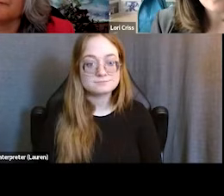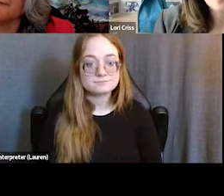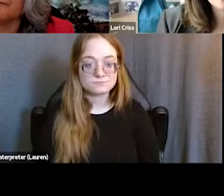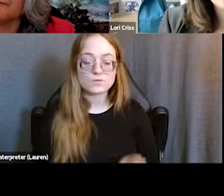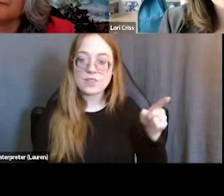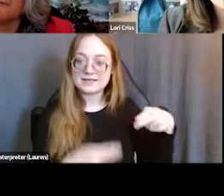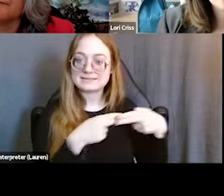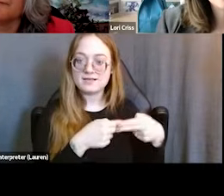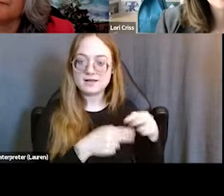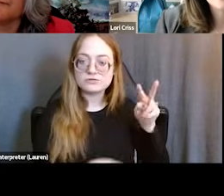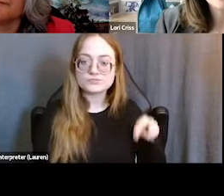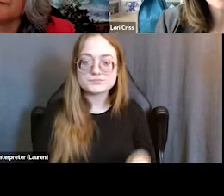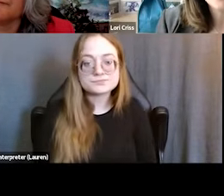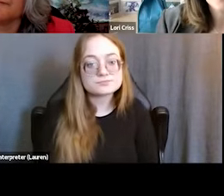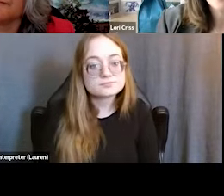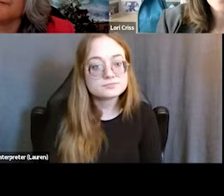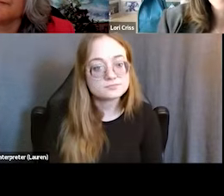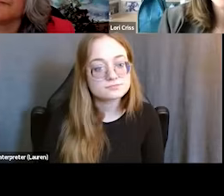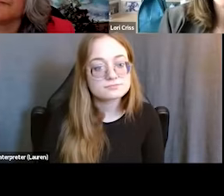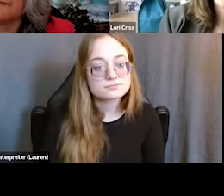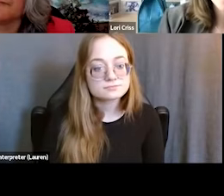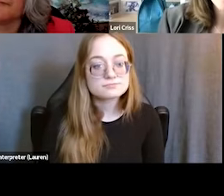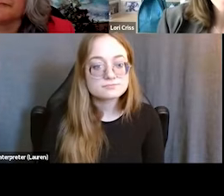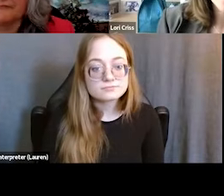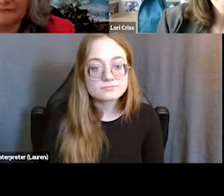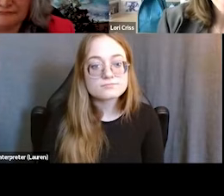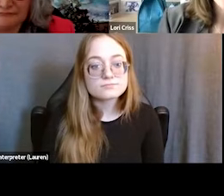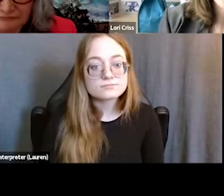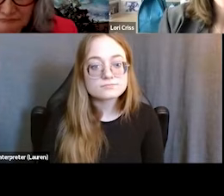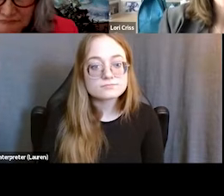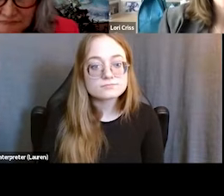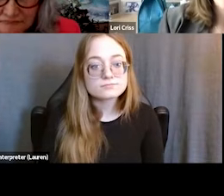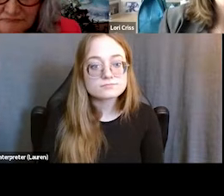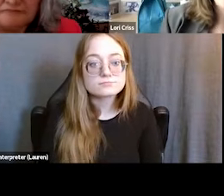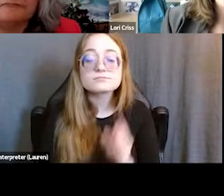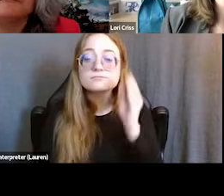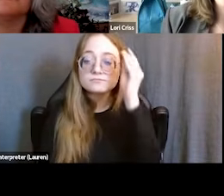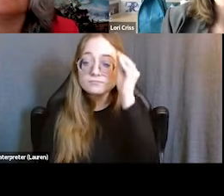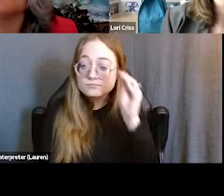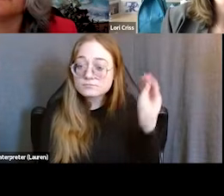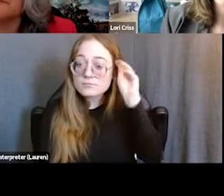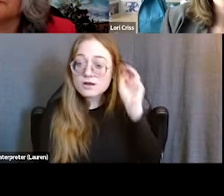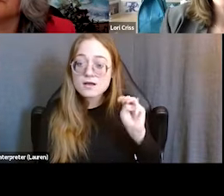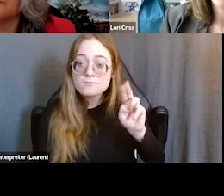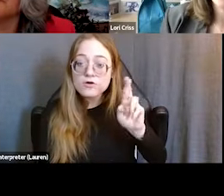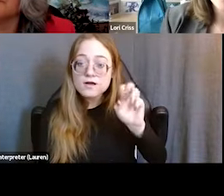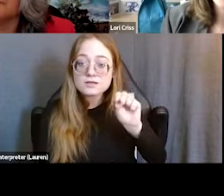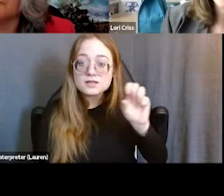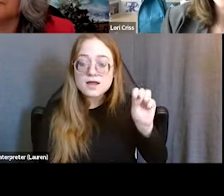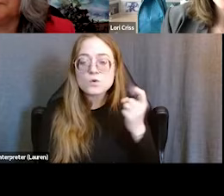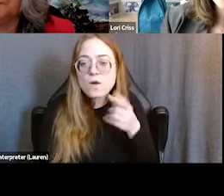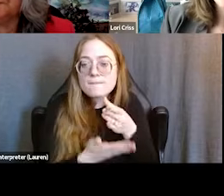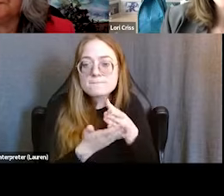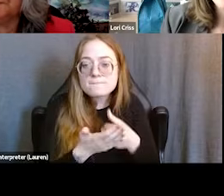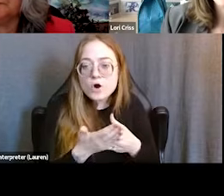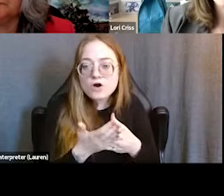here, what it's important to really take away is that MRSS is one part of a much larger